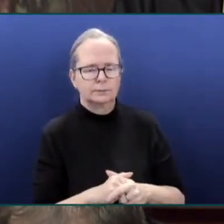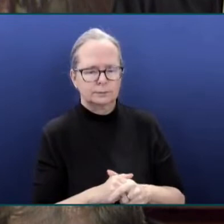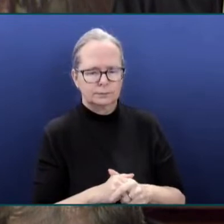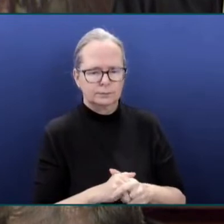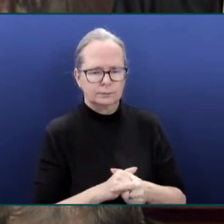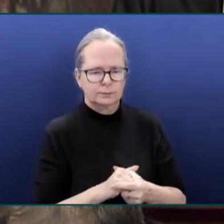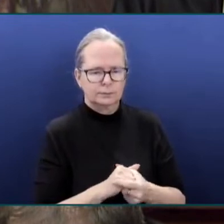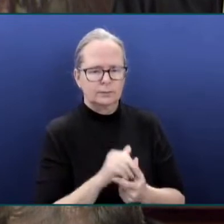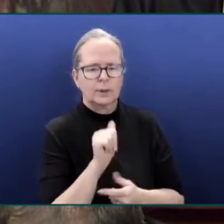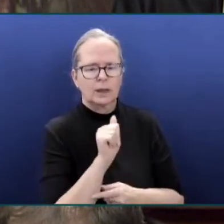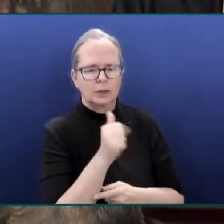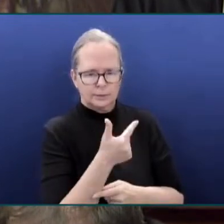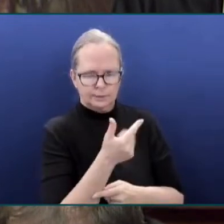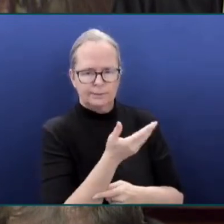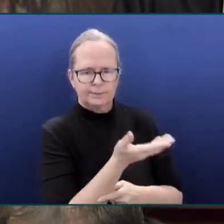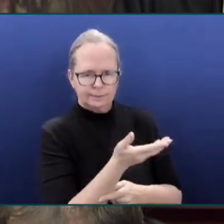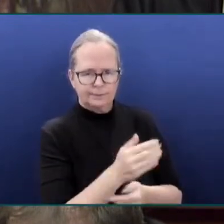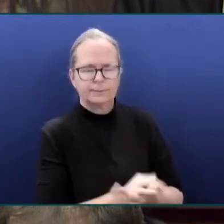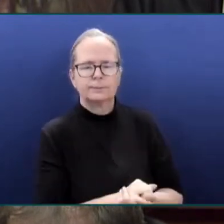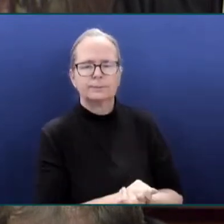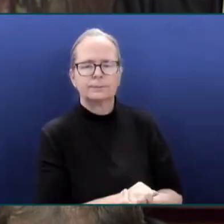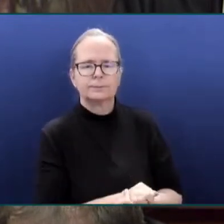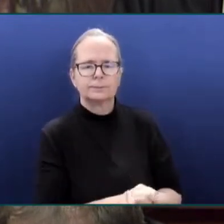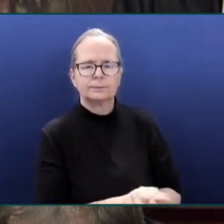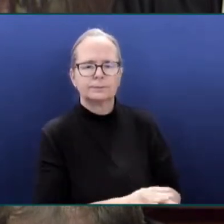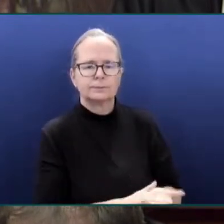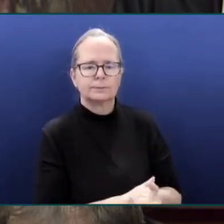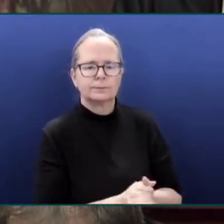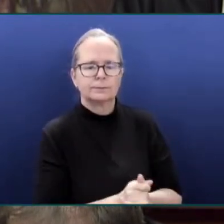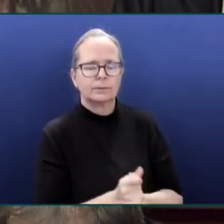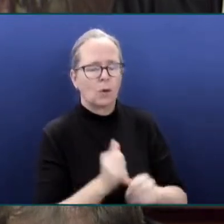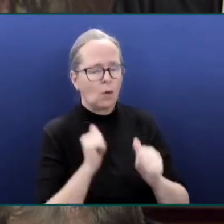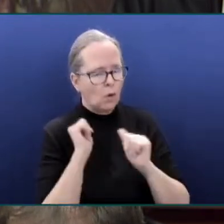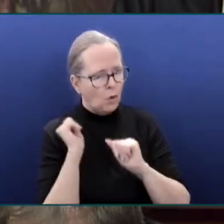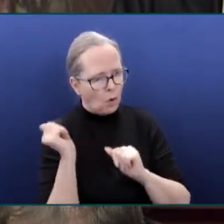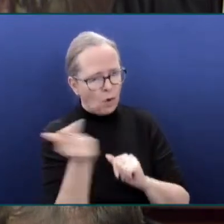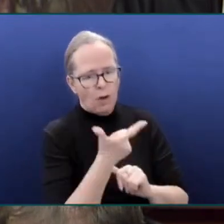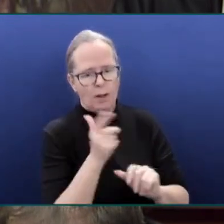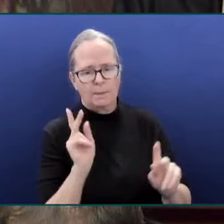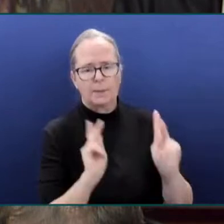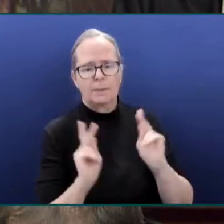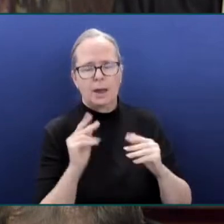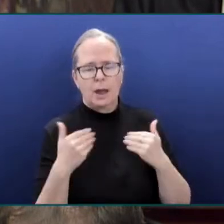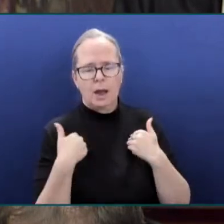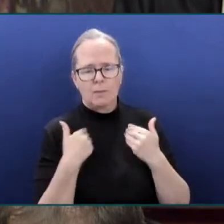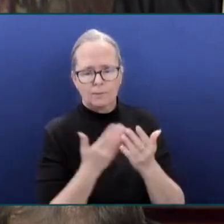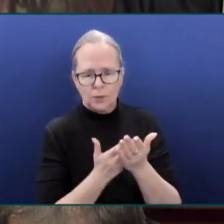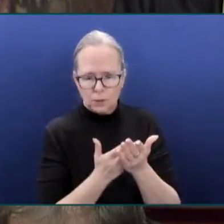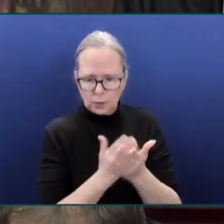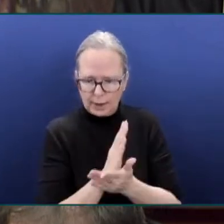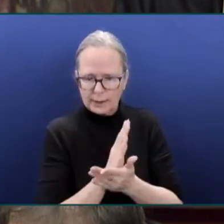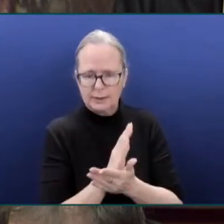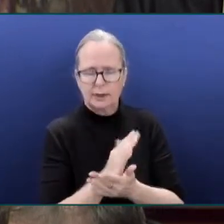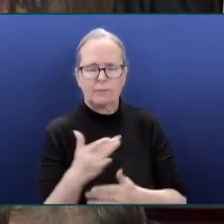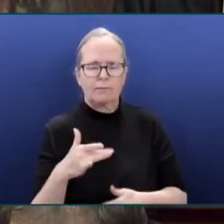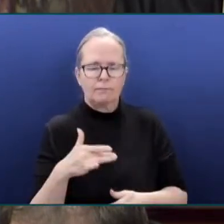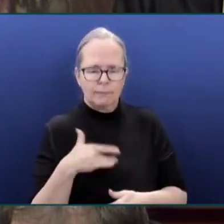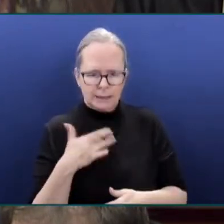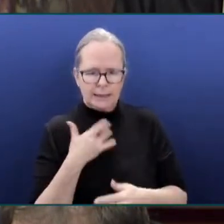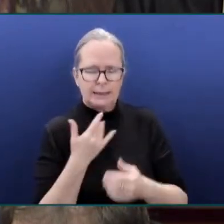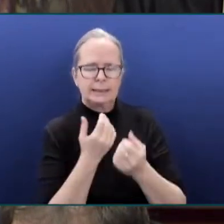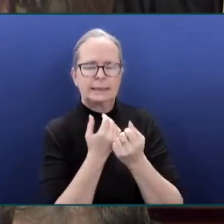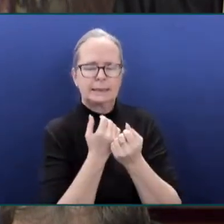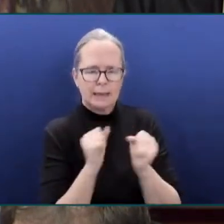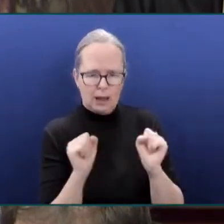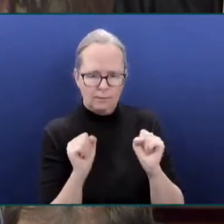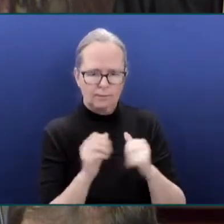street, people in their businesses, and we know. And I want to send a message to all those businesses and those people that are feeling unsafe